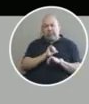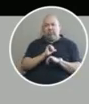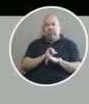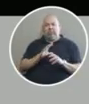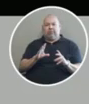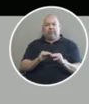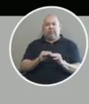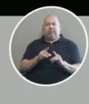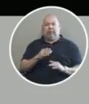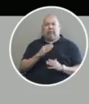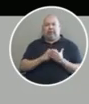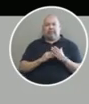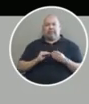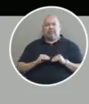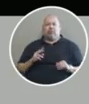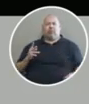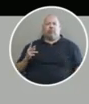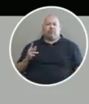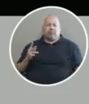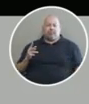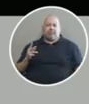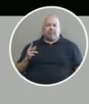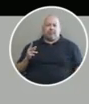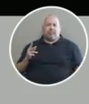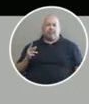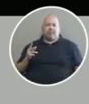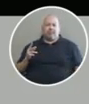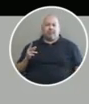session, and it's listed as item number 2.